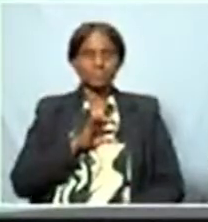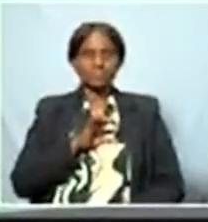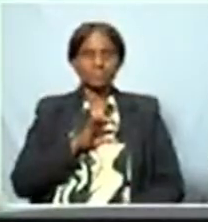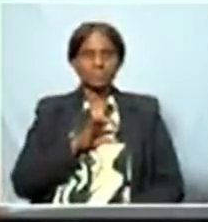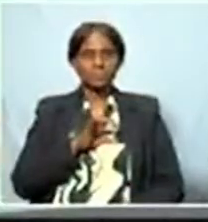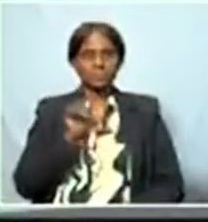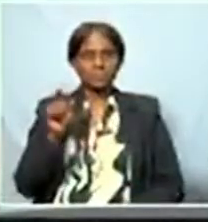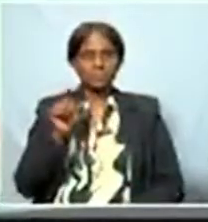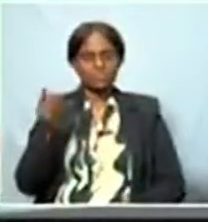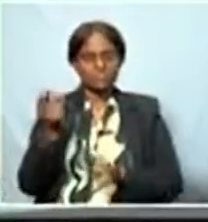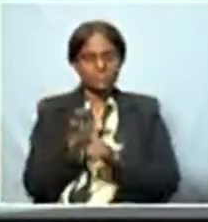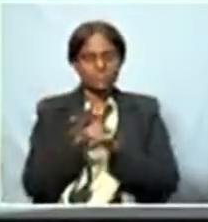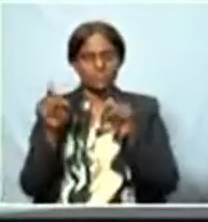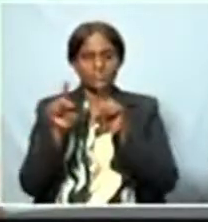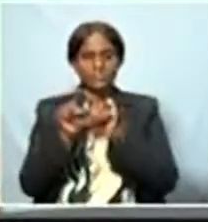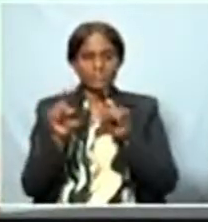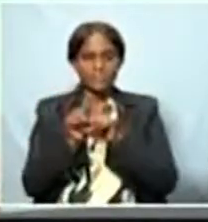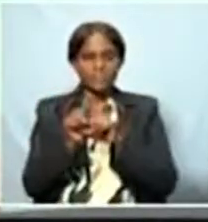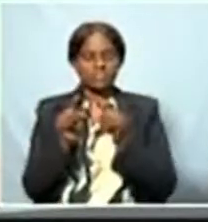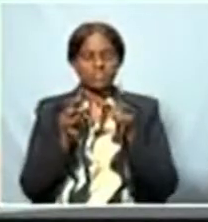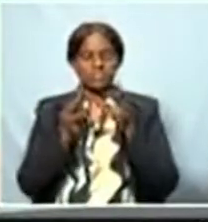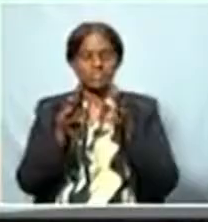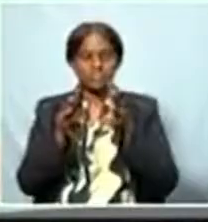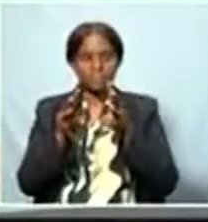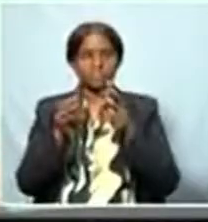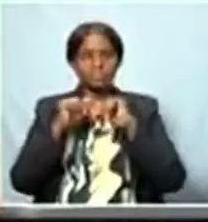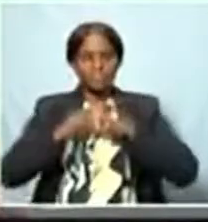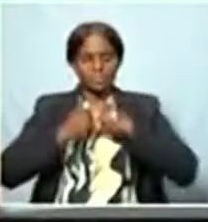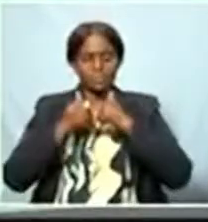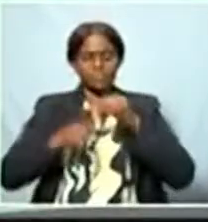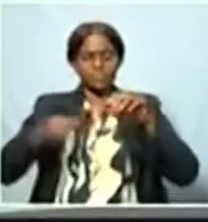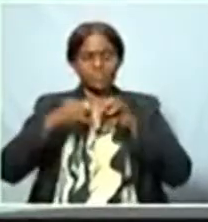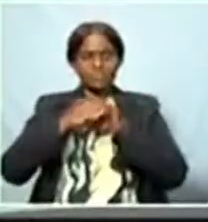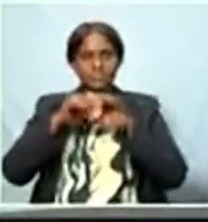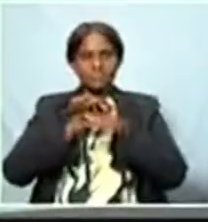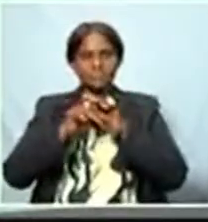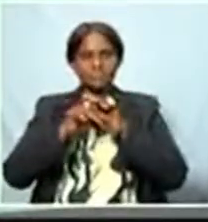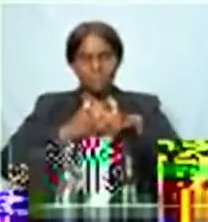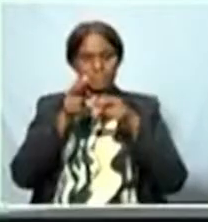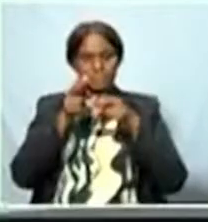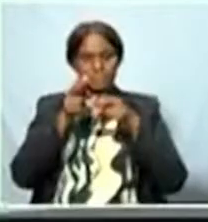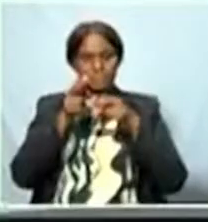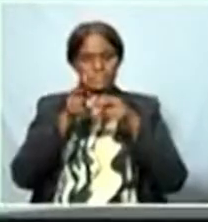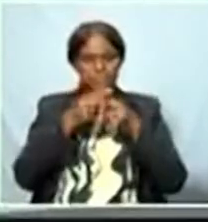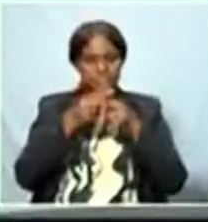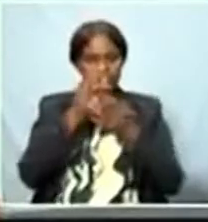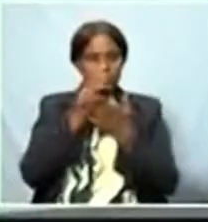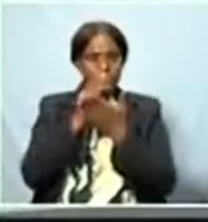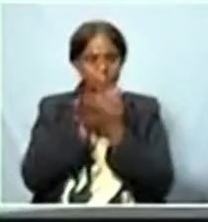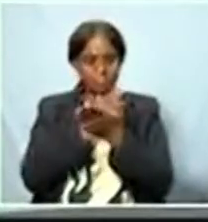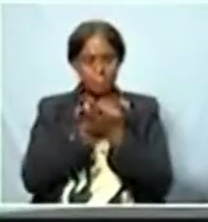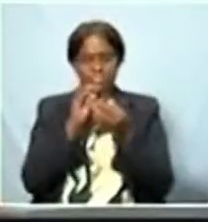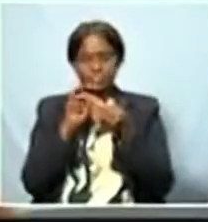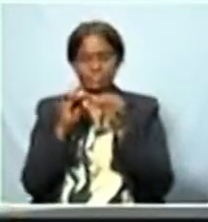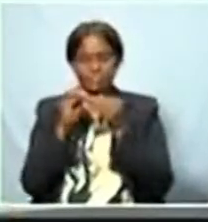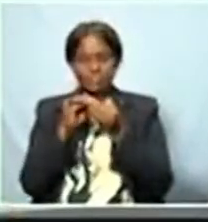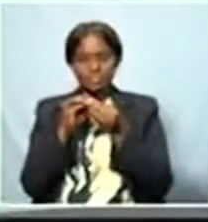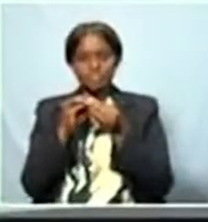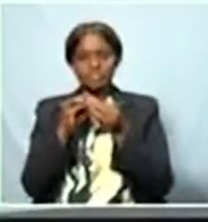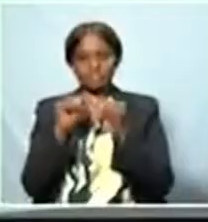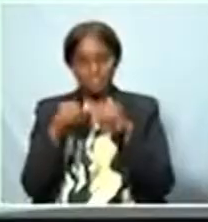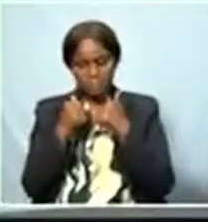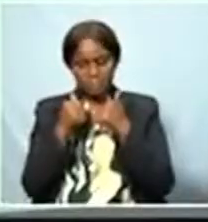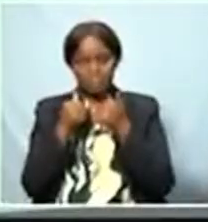It was from that perspective that we actually engaged. We listed a number of them in the bid. We went